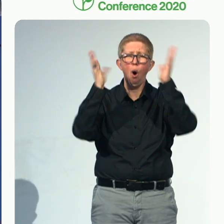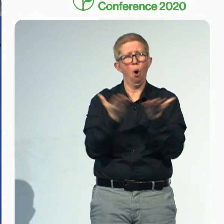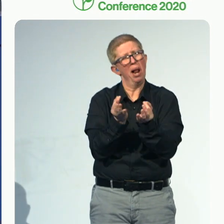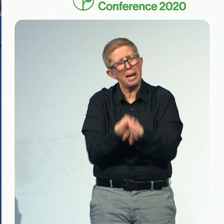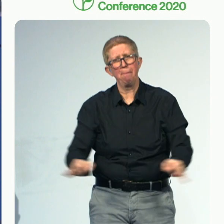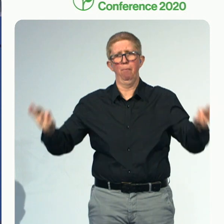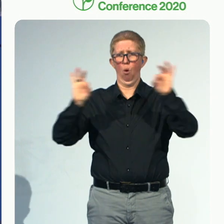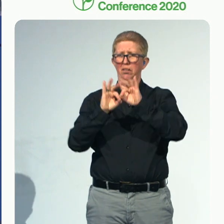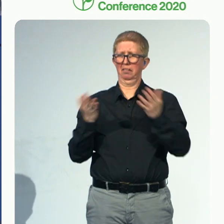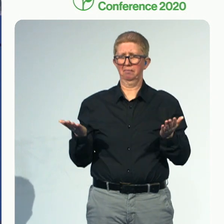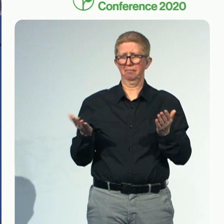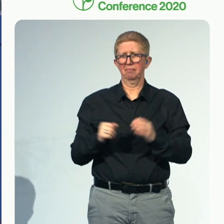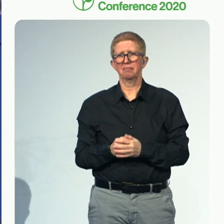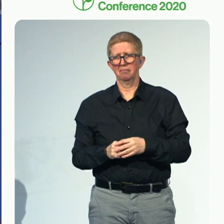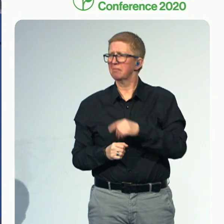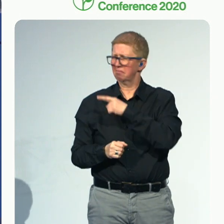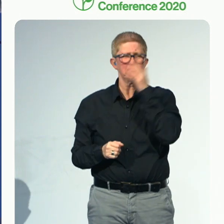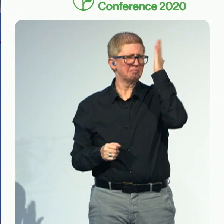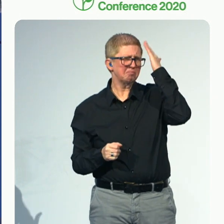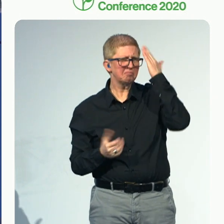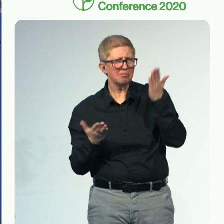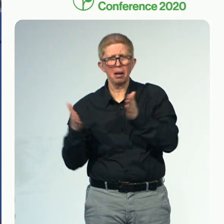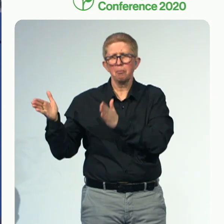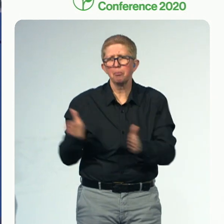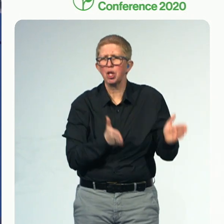panel agrees, and still everybody is nodding.